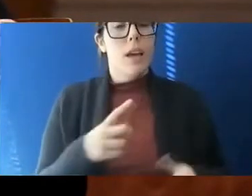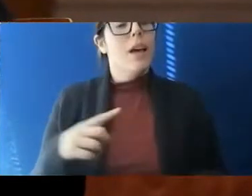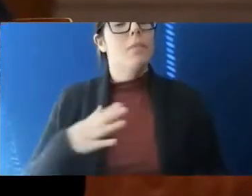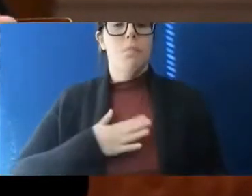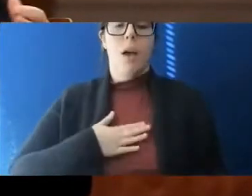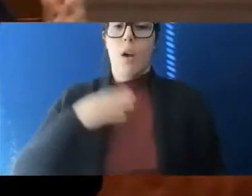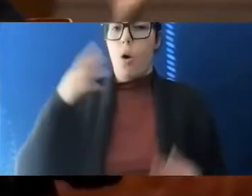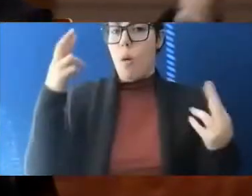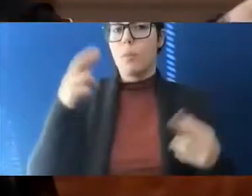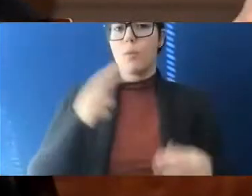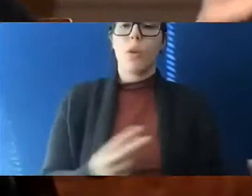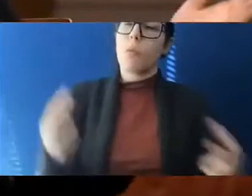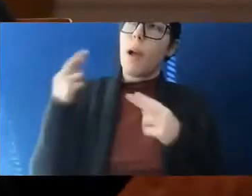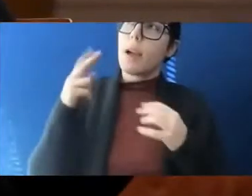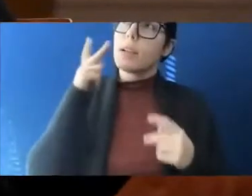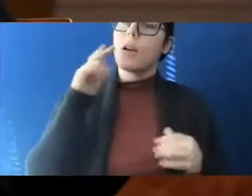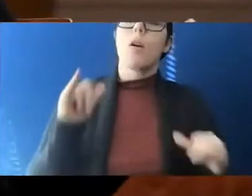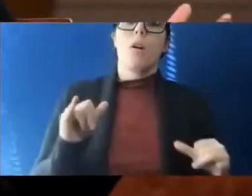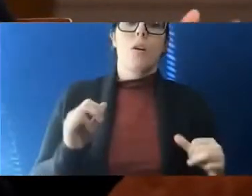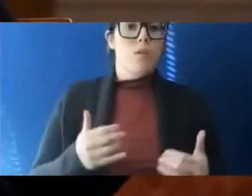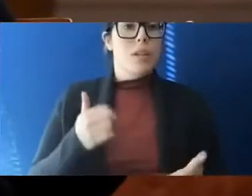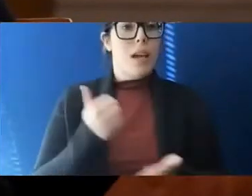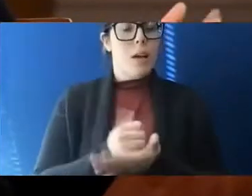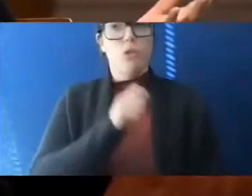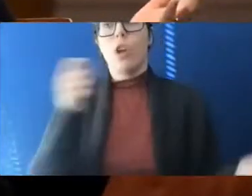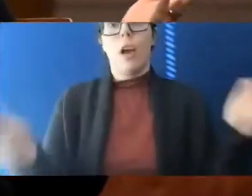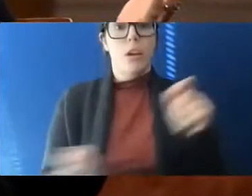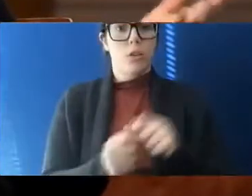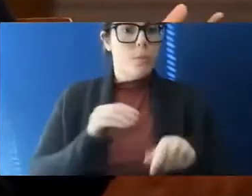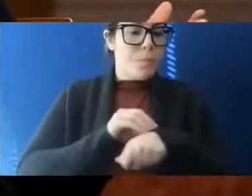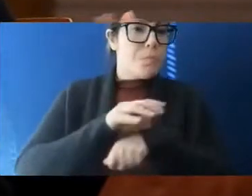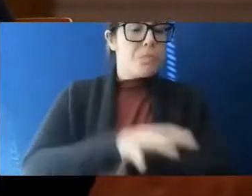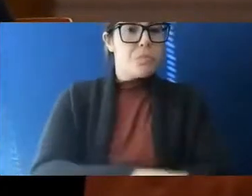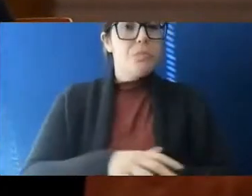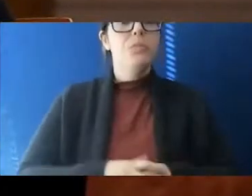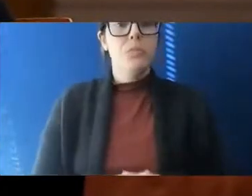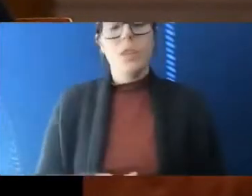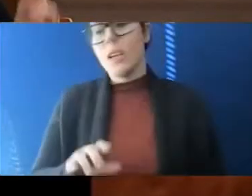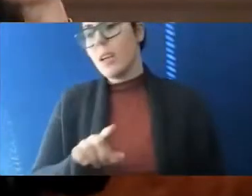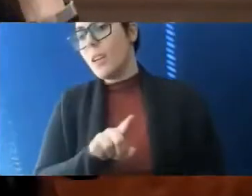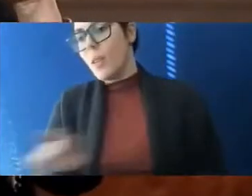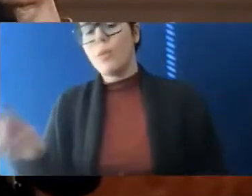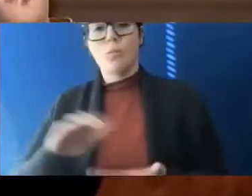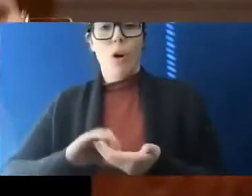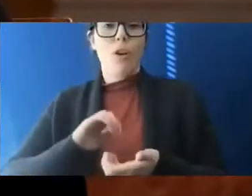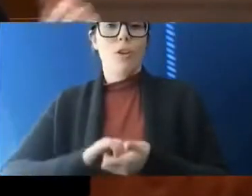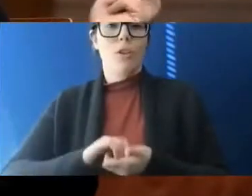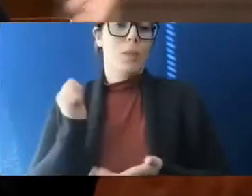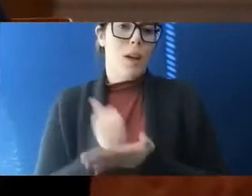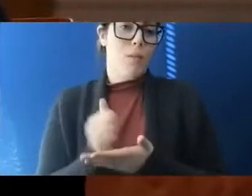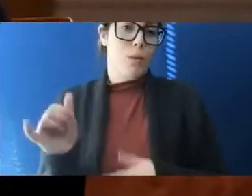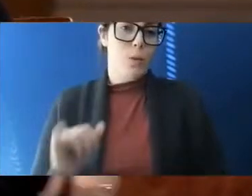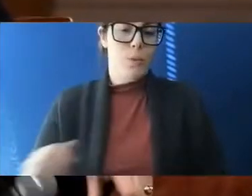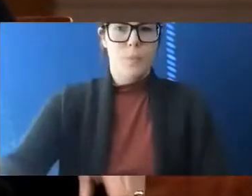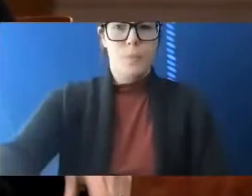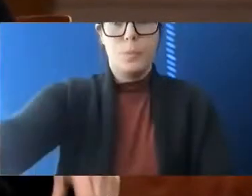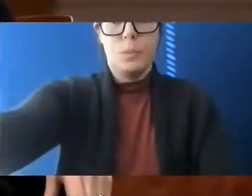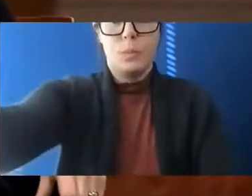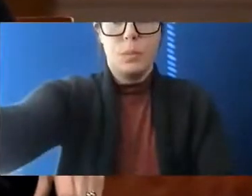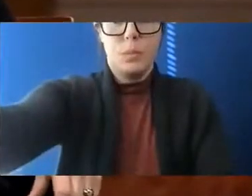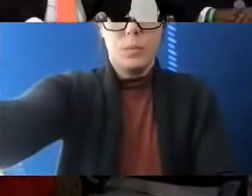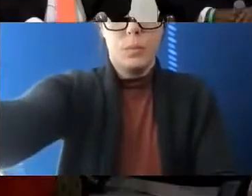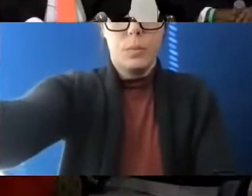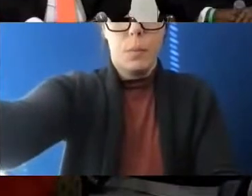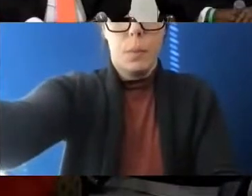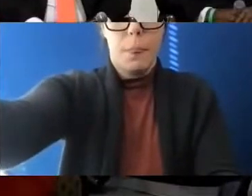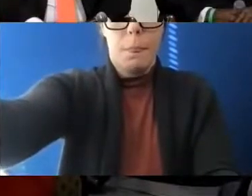and see this as a real moment, and these institutions will have great partners and resources available for them. If I can build on that, I completely